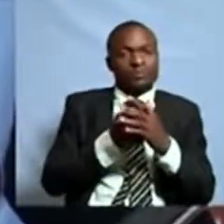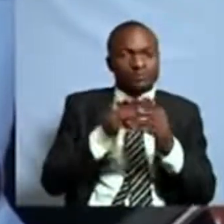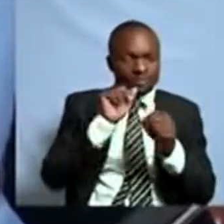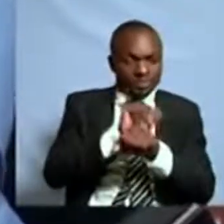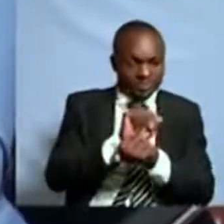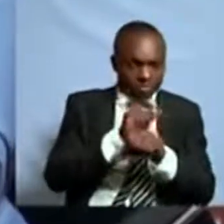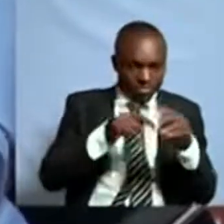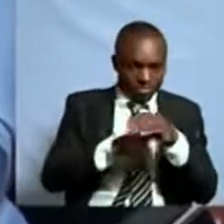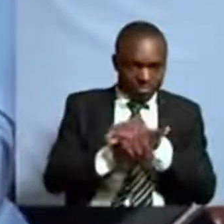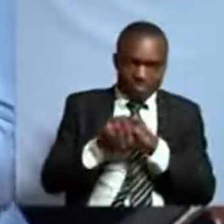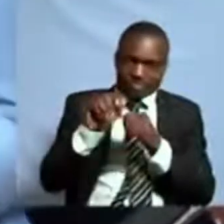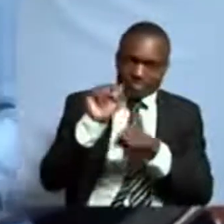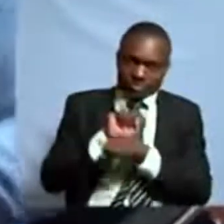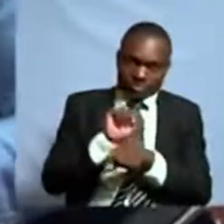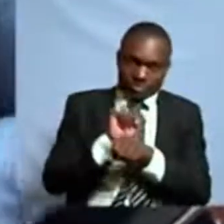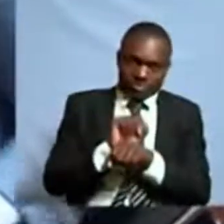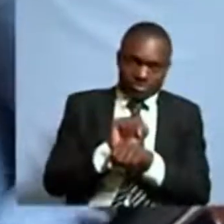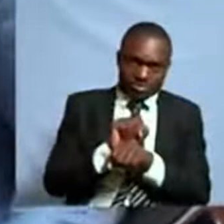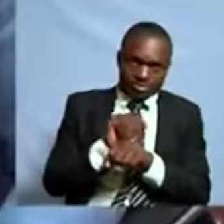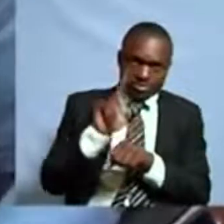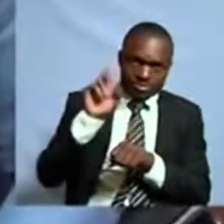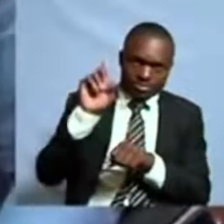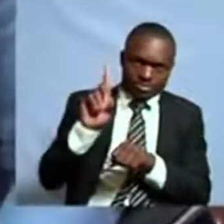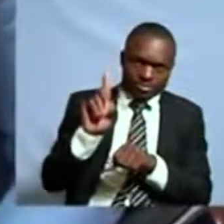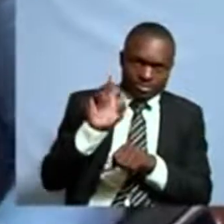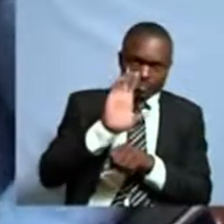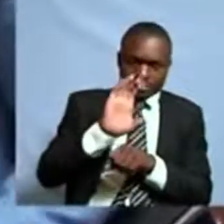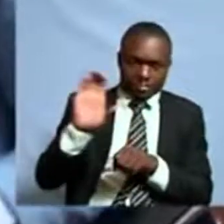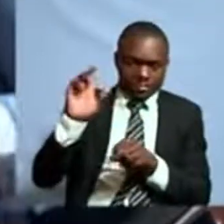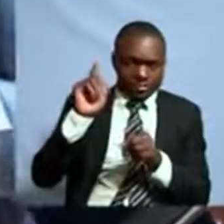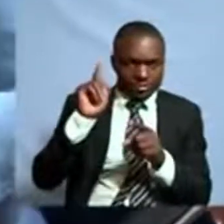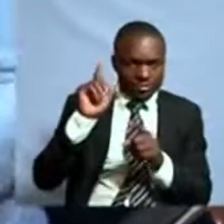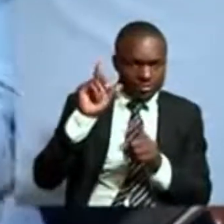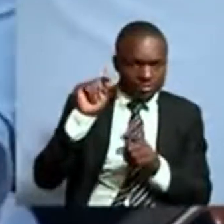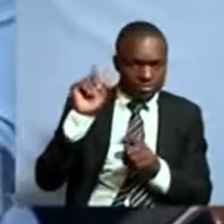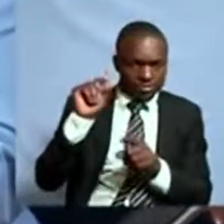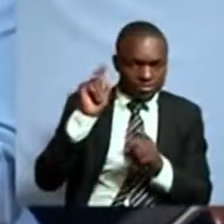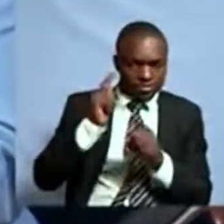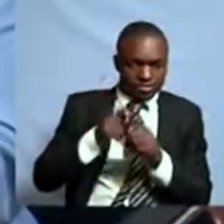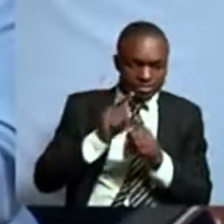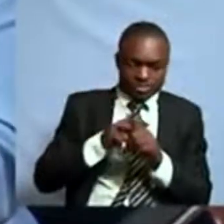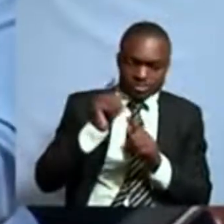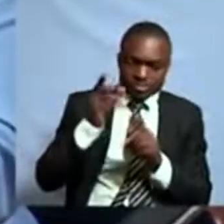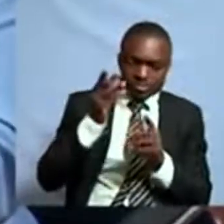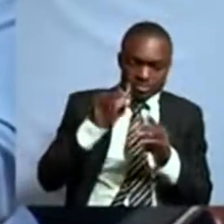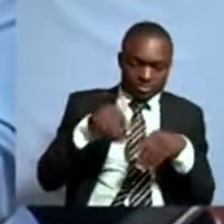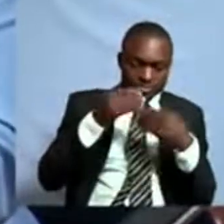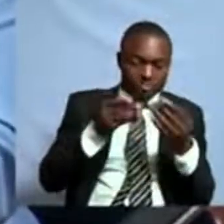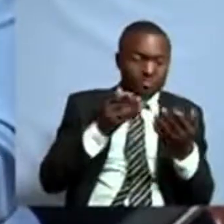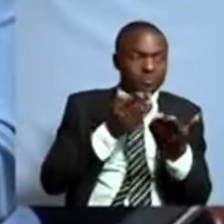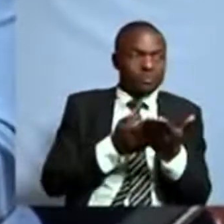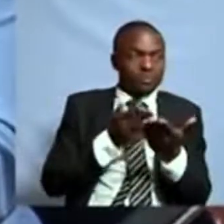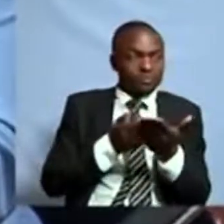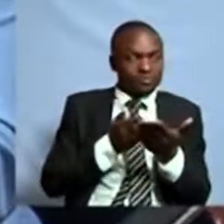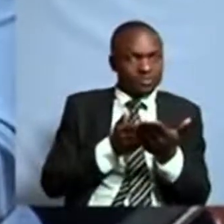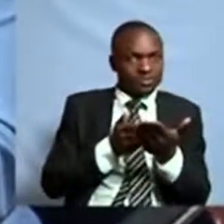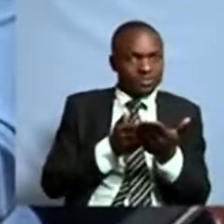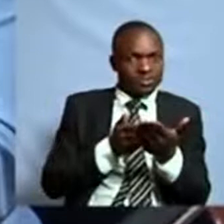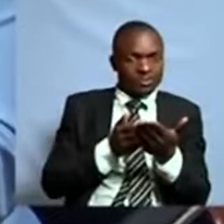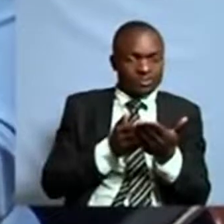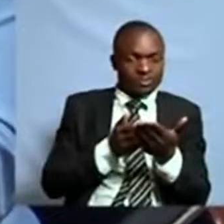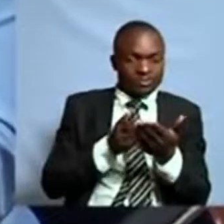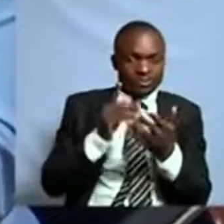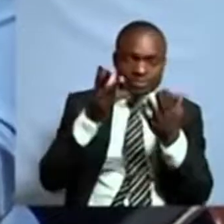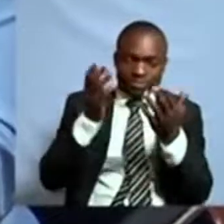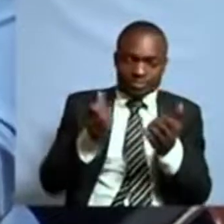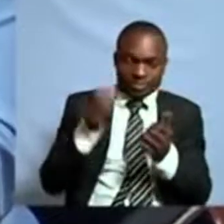I take note of the 120 months that you have also provided here. However, I wanted